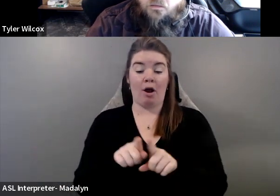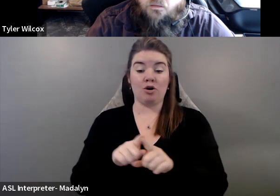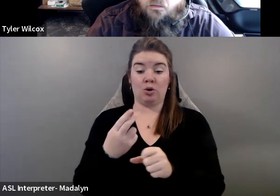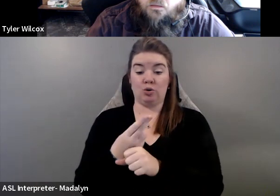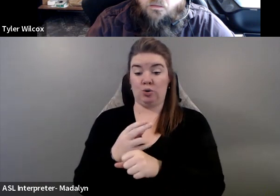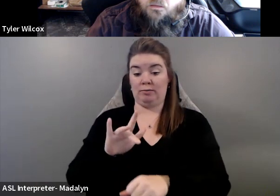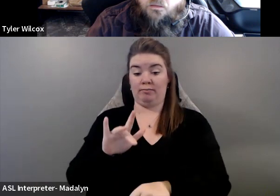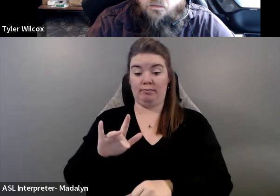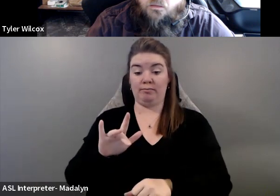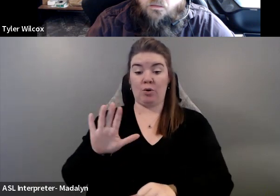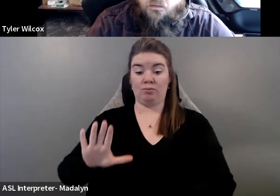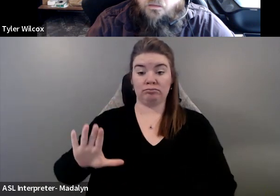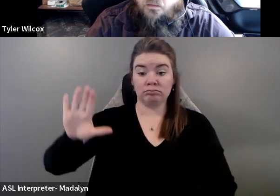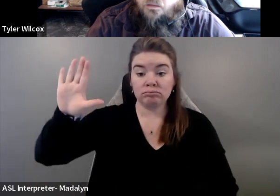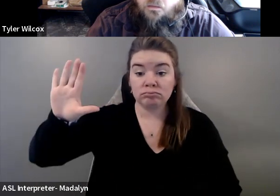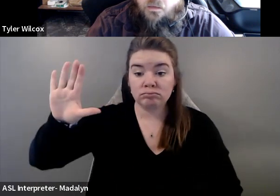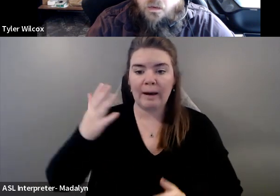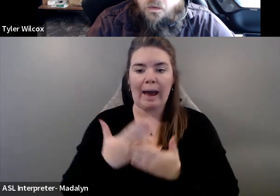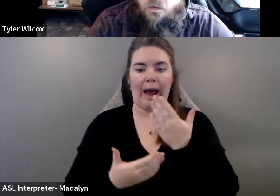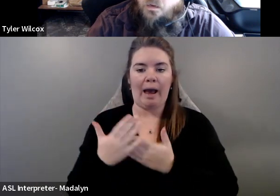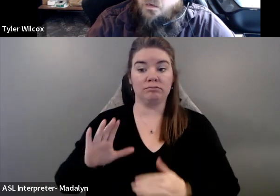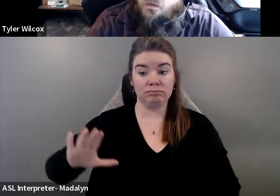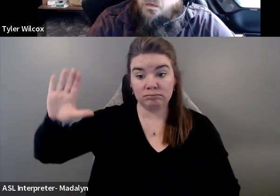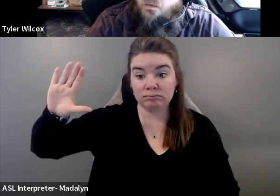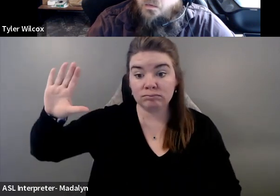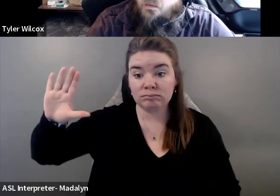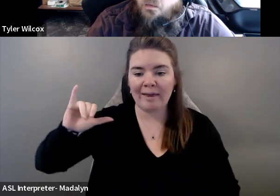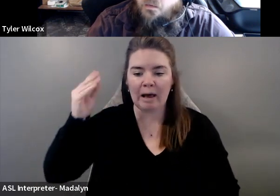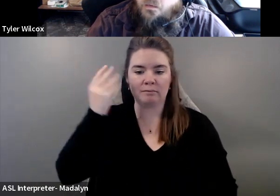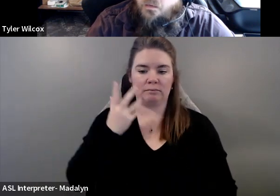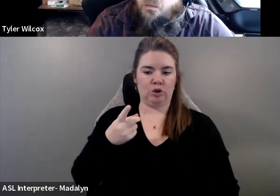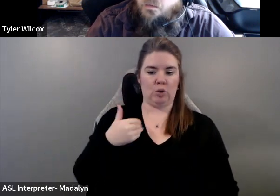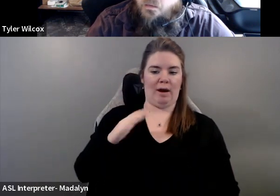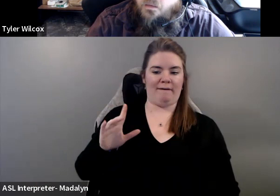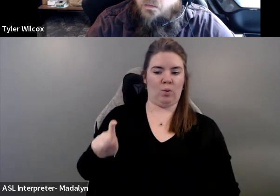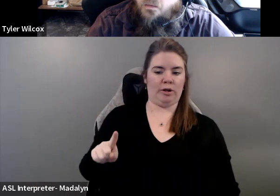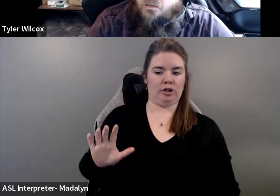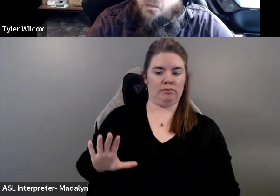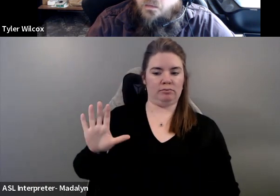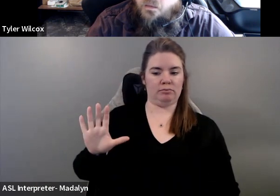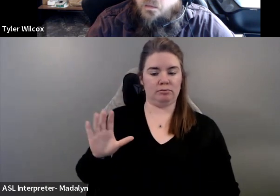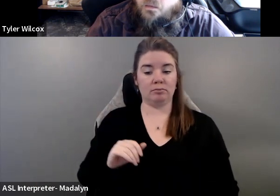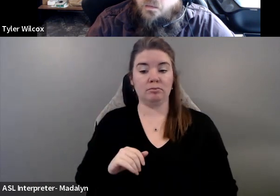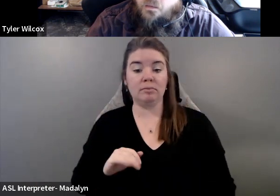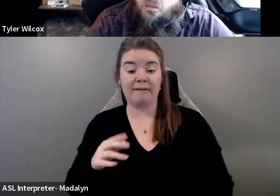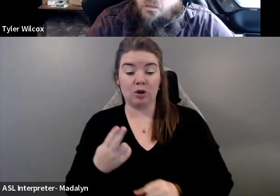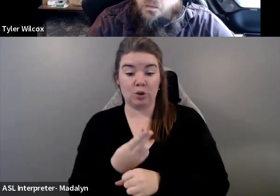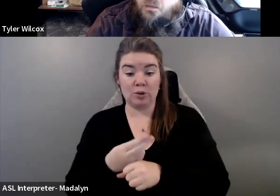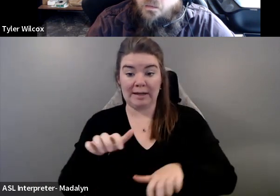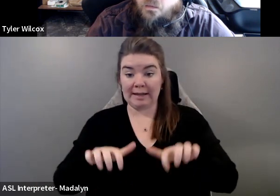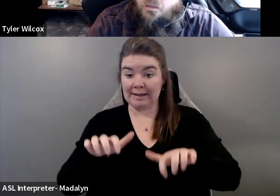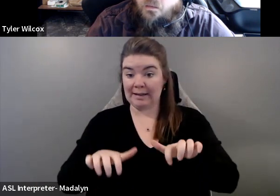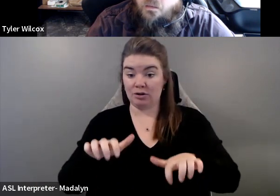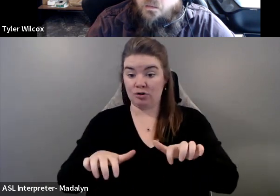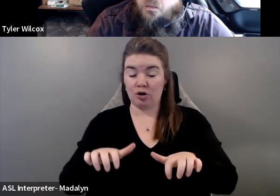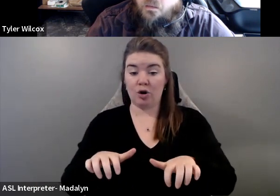on the menu bar. That allows us to know that you have a question. For those of you on the phone or using keystrokes, please